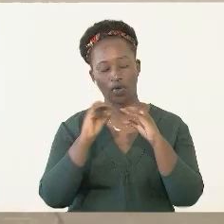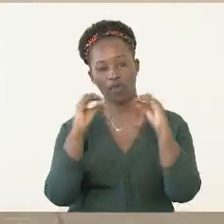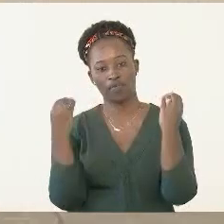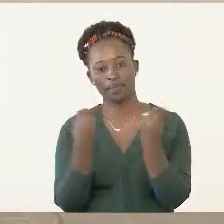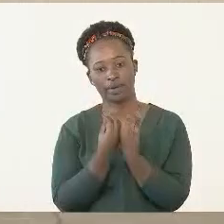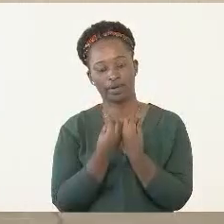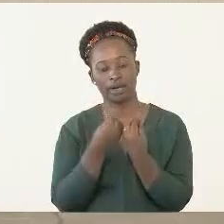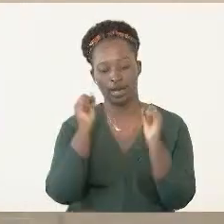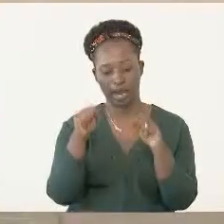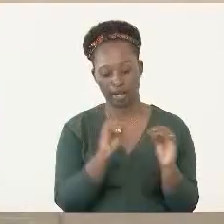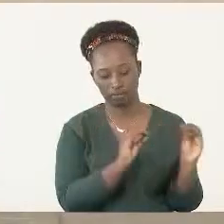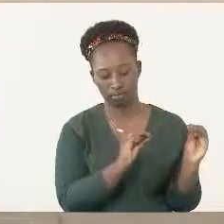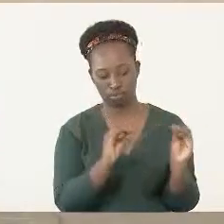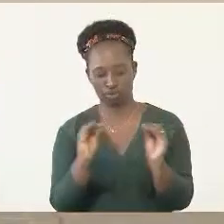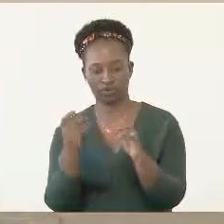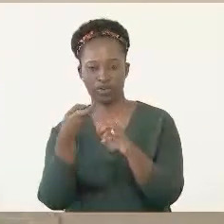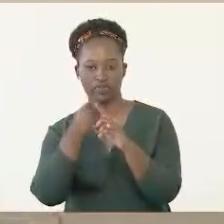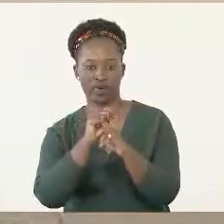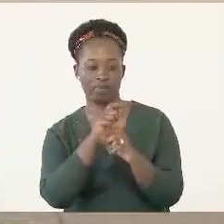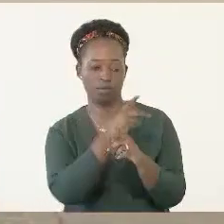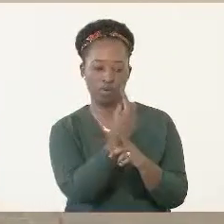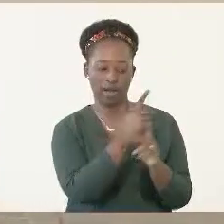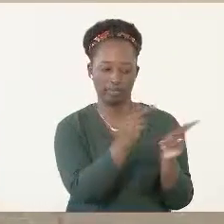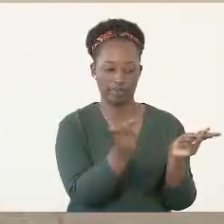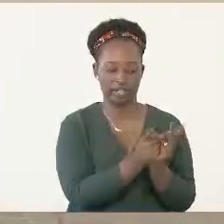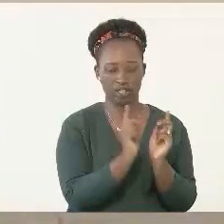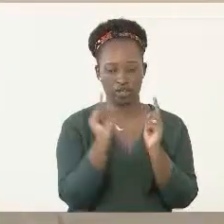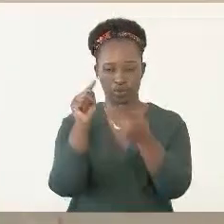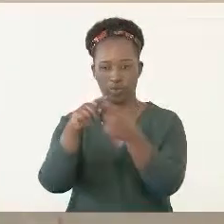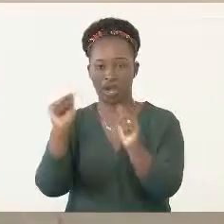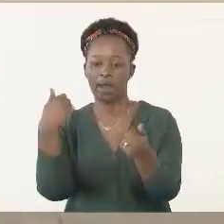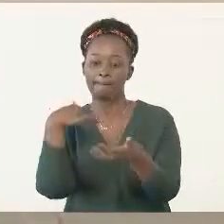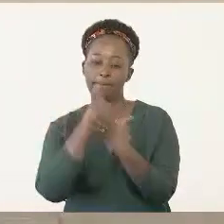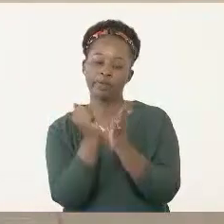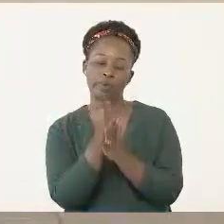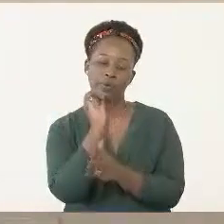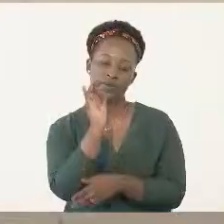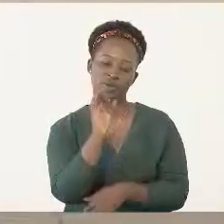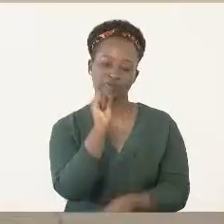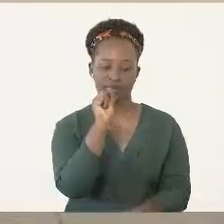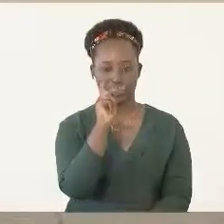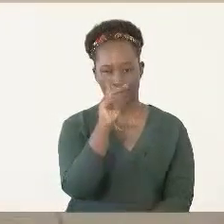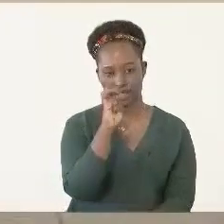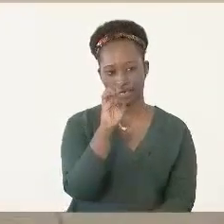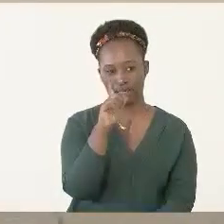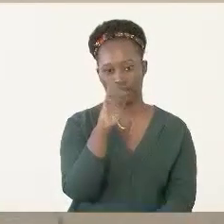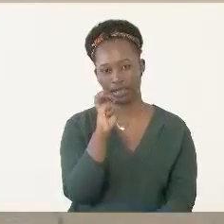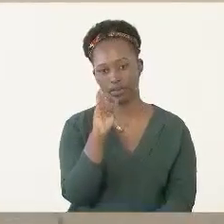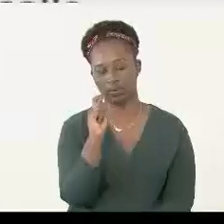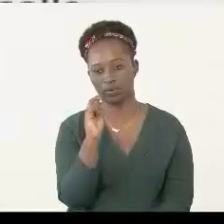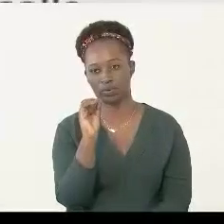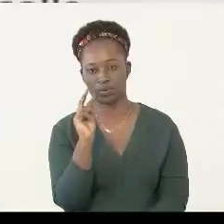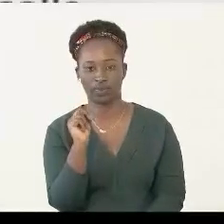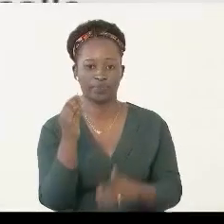can move from one place to another because of skeleton. Then from there,